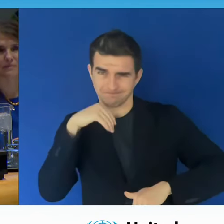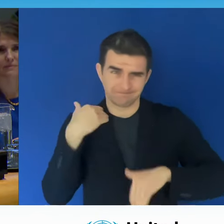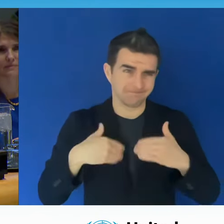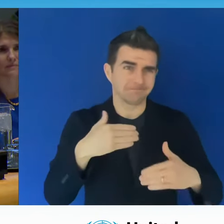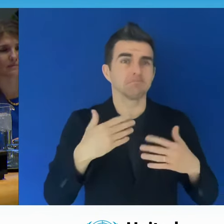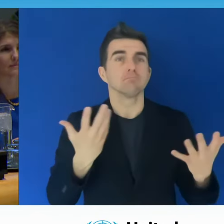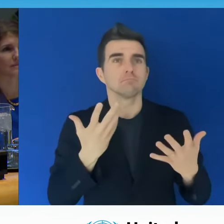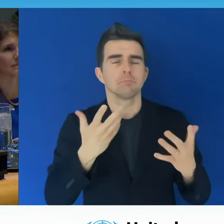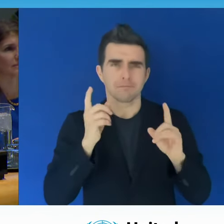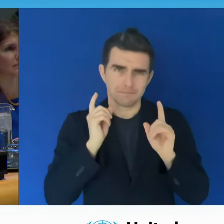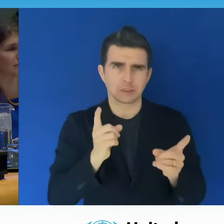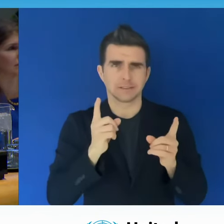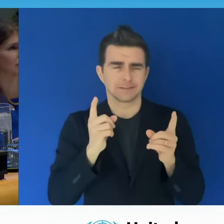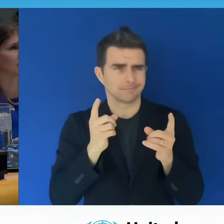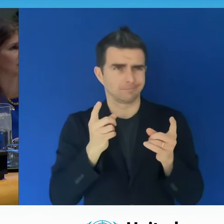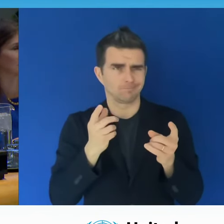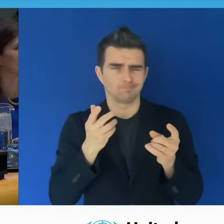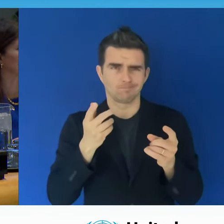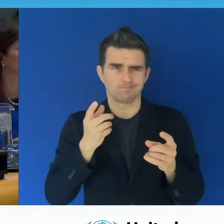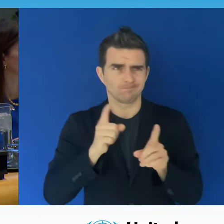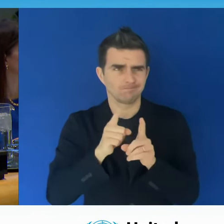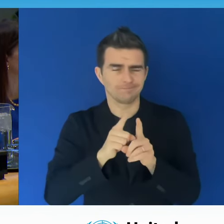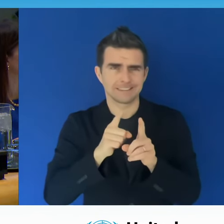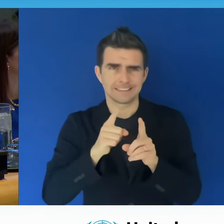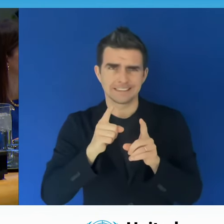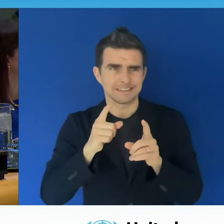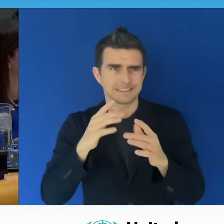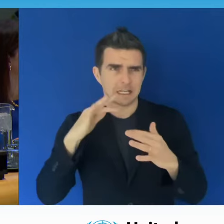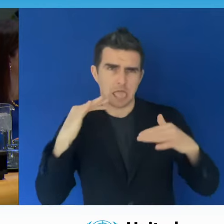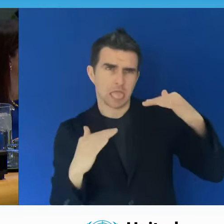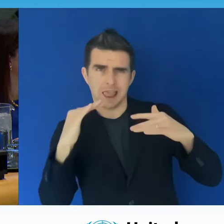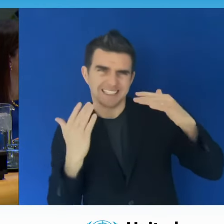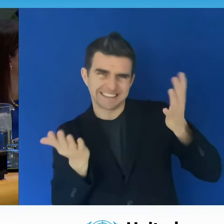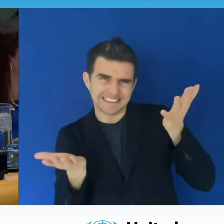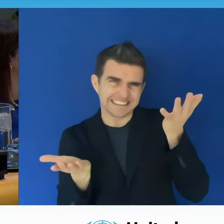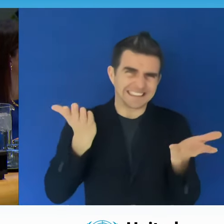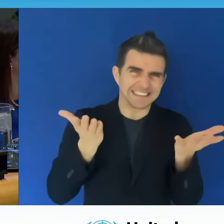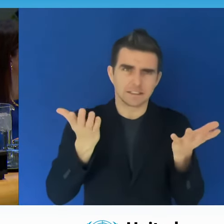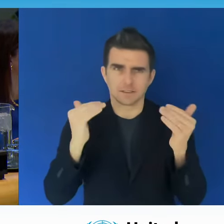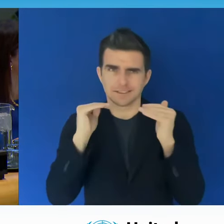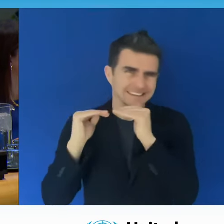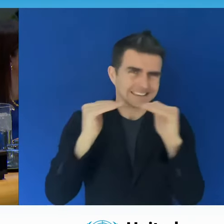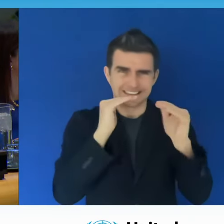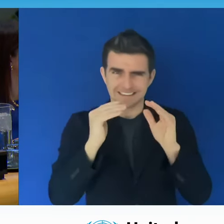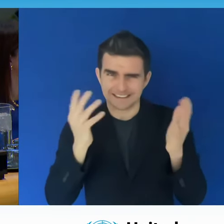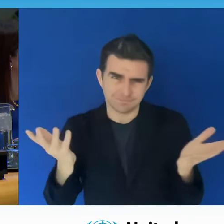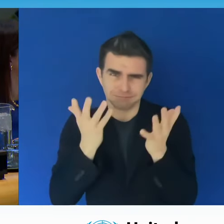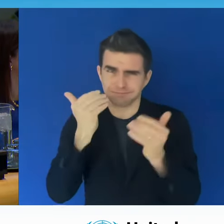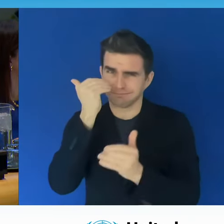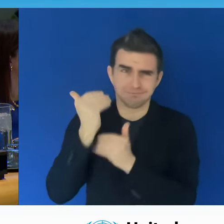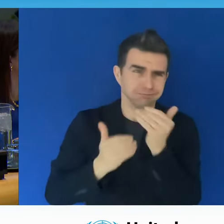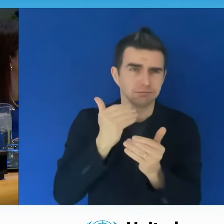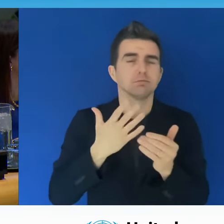into political decision-making, not just listening to your views, but acting on